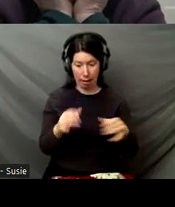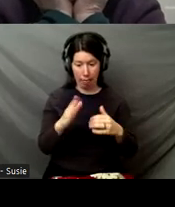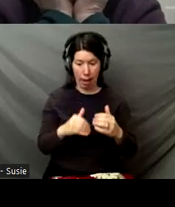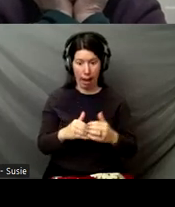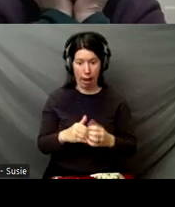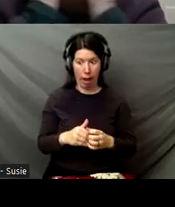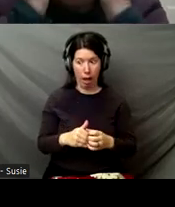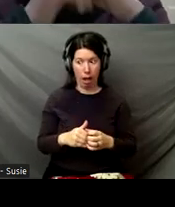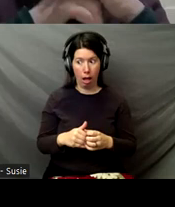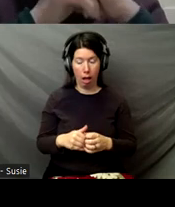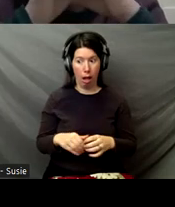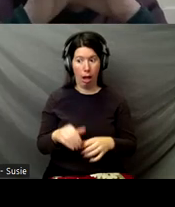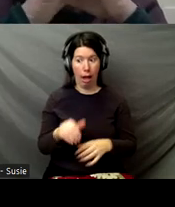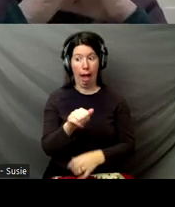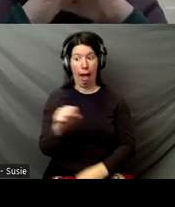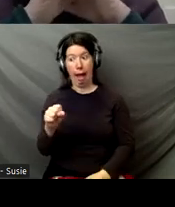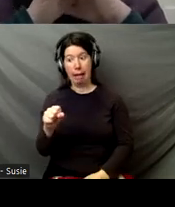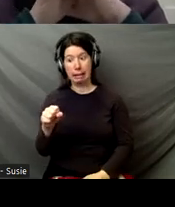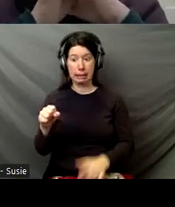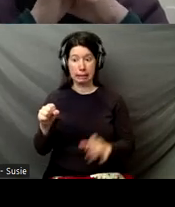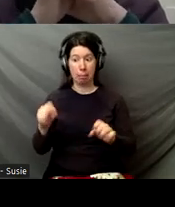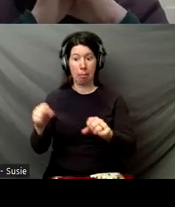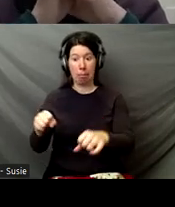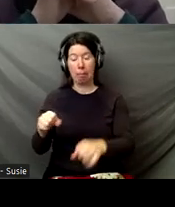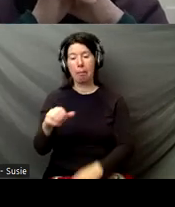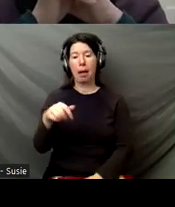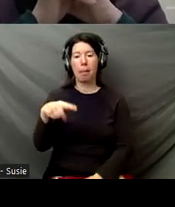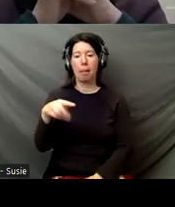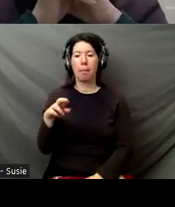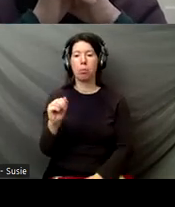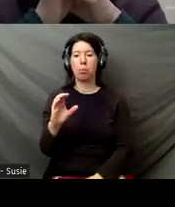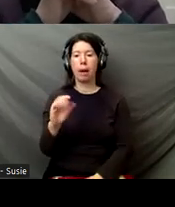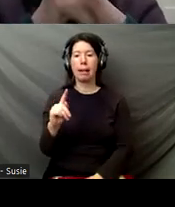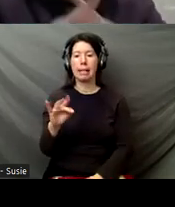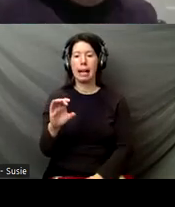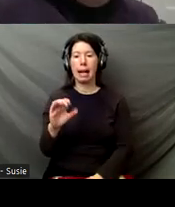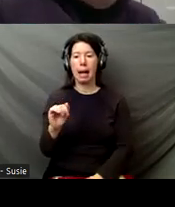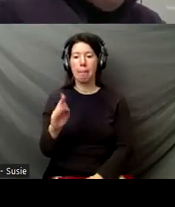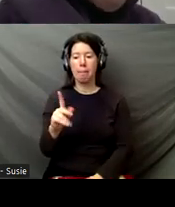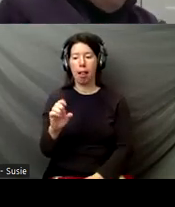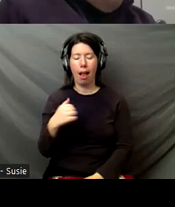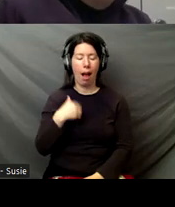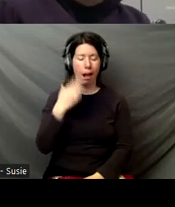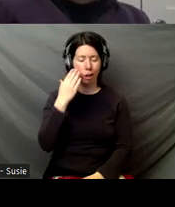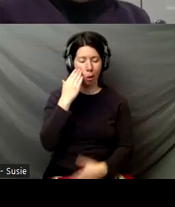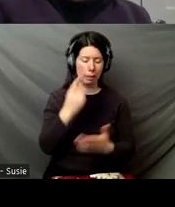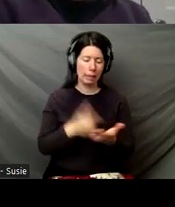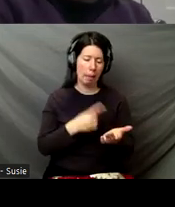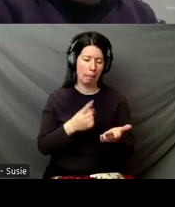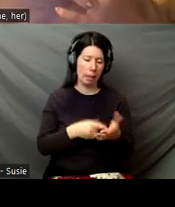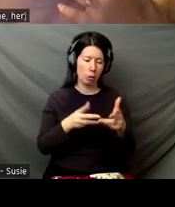I know that, I understand that leaving things a little bit vague is sometimes